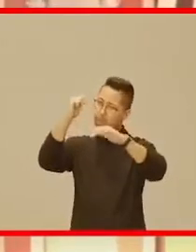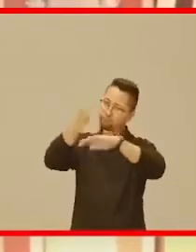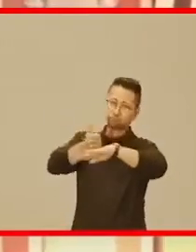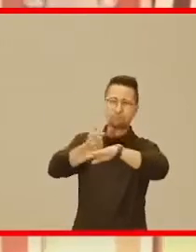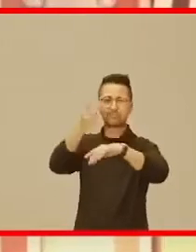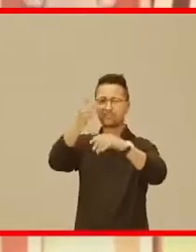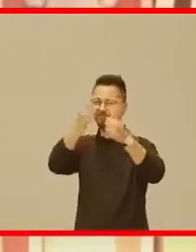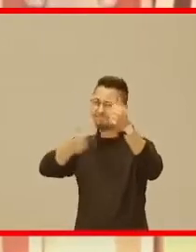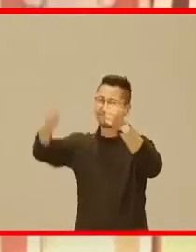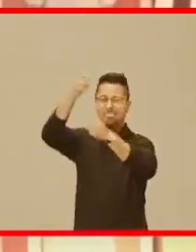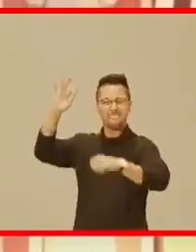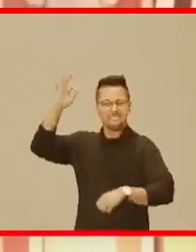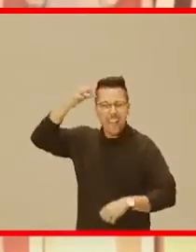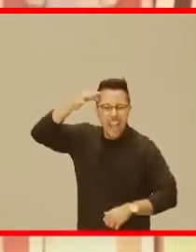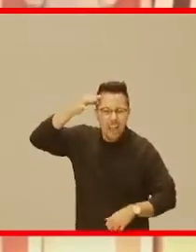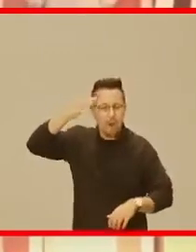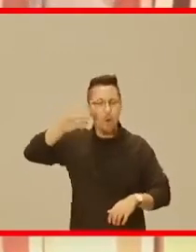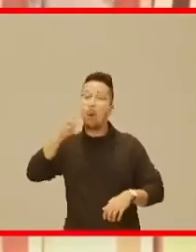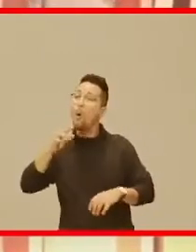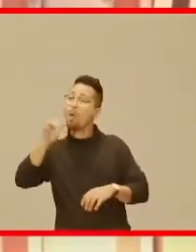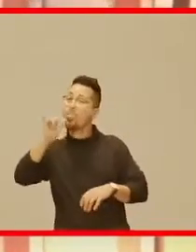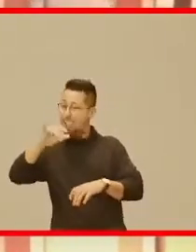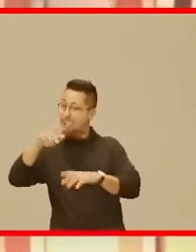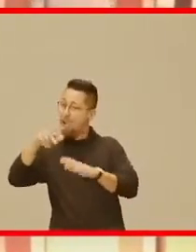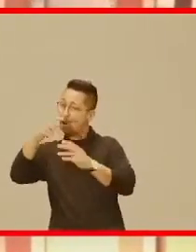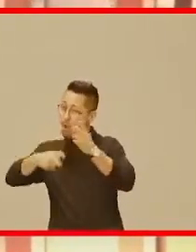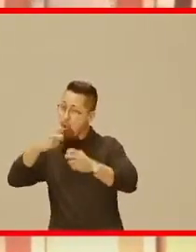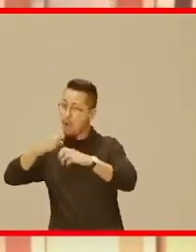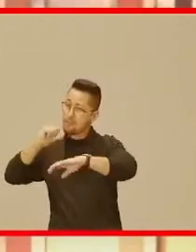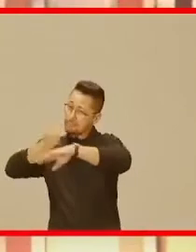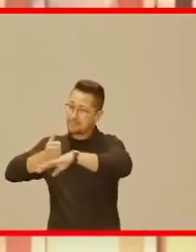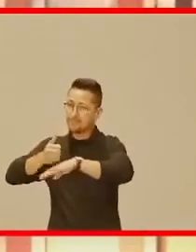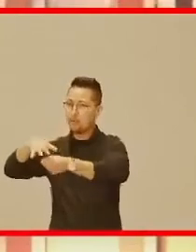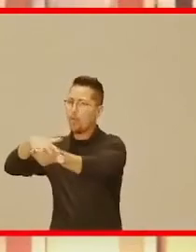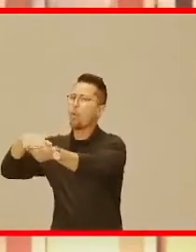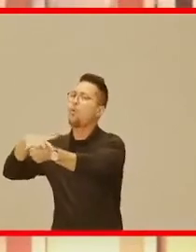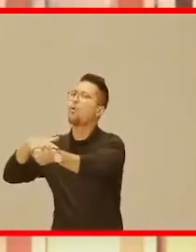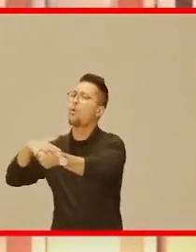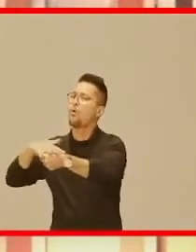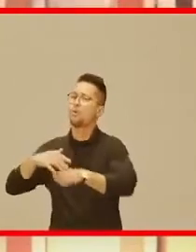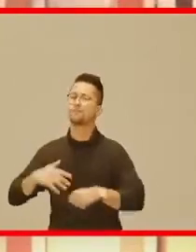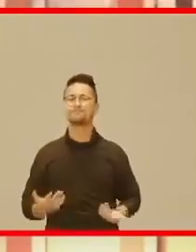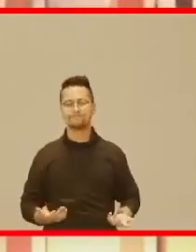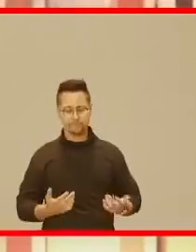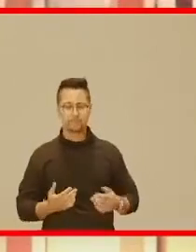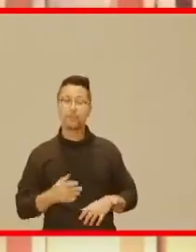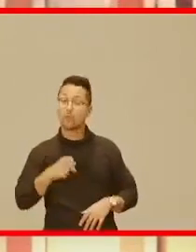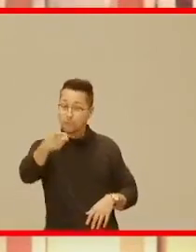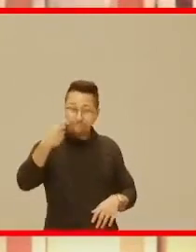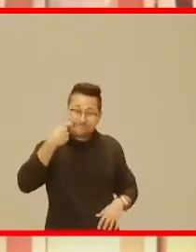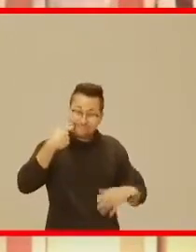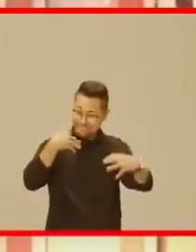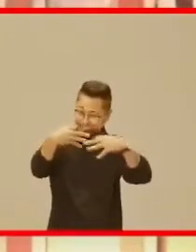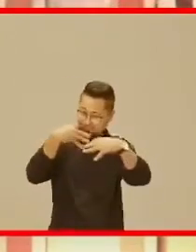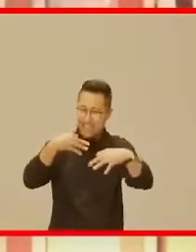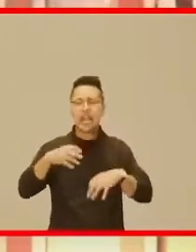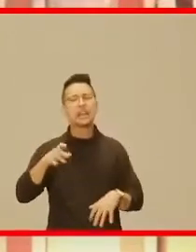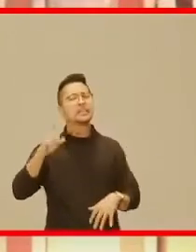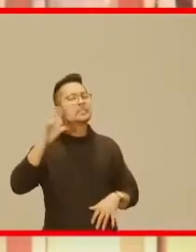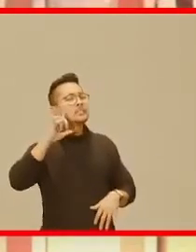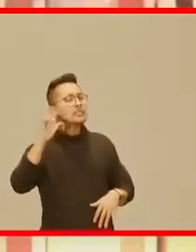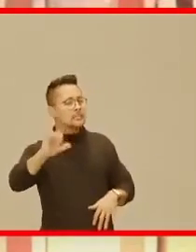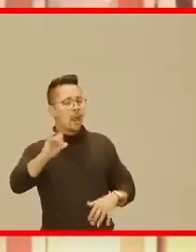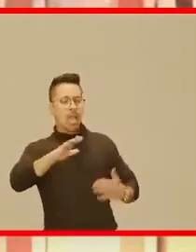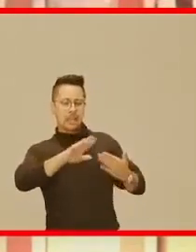So develop those relationships back home, but just to kind of answer your question, what you just described sounds to me like a city issue, like a